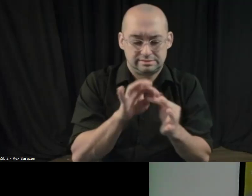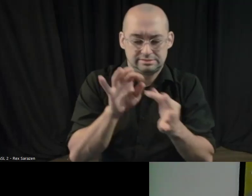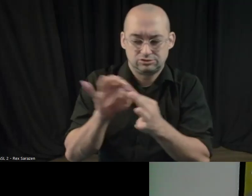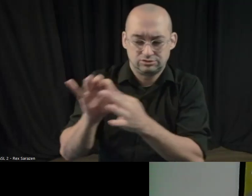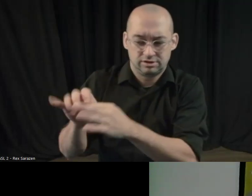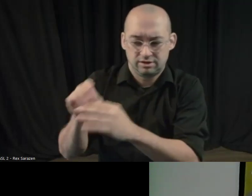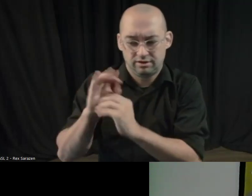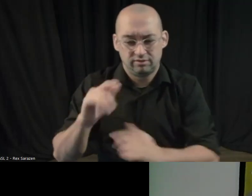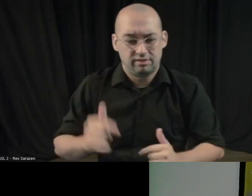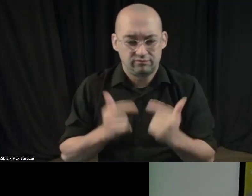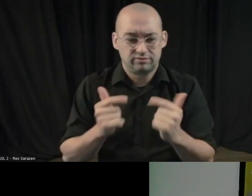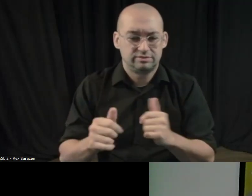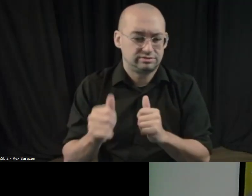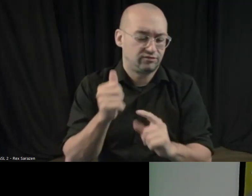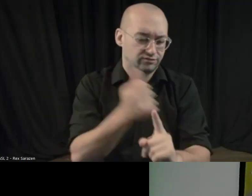itself.